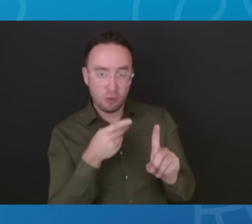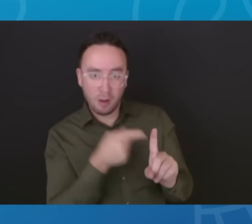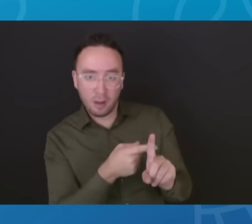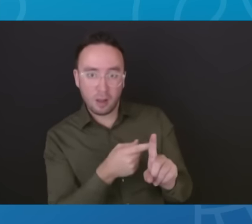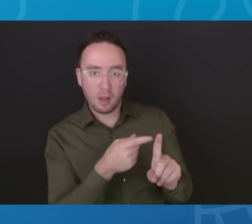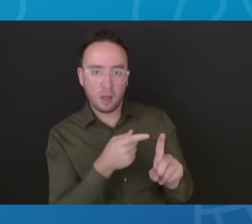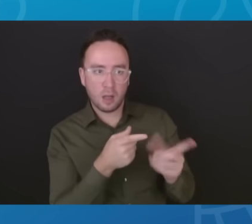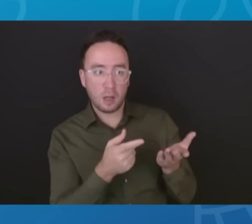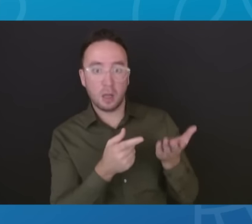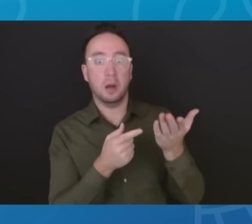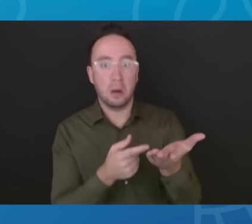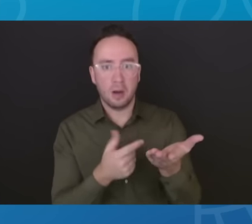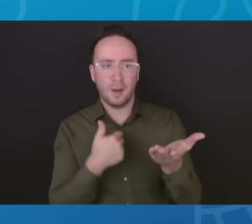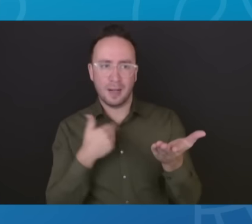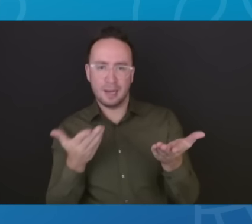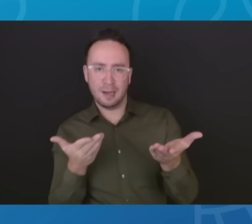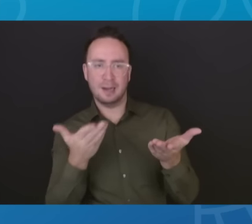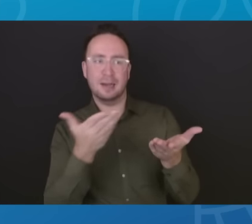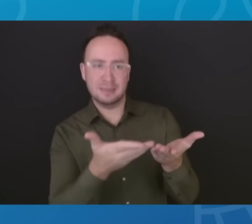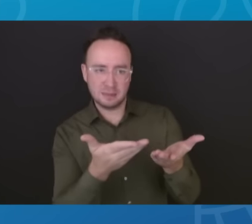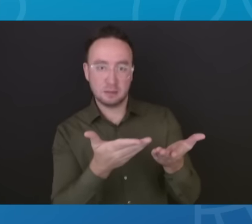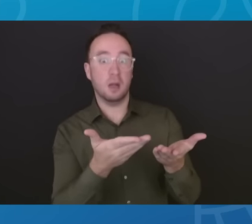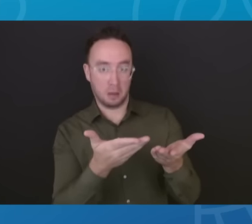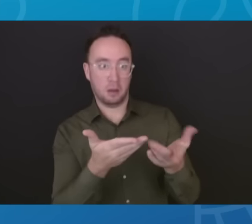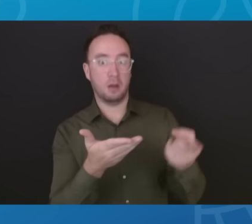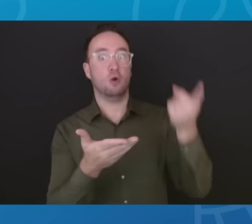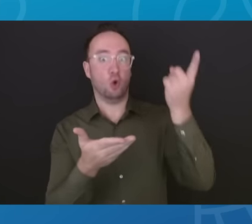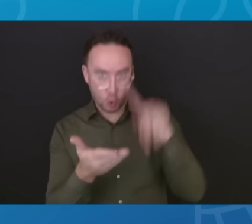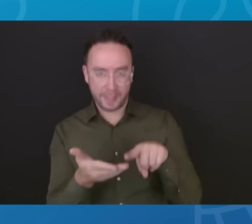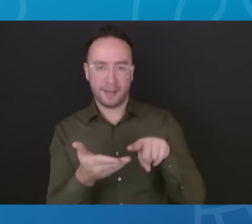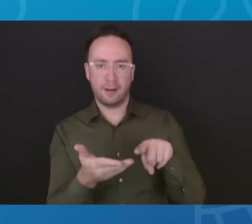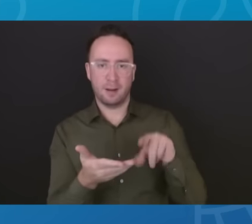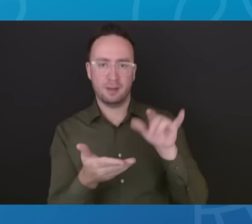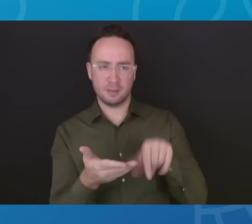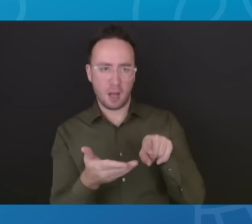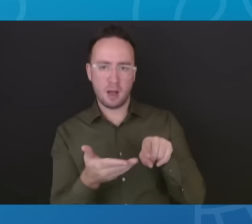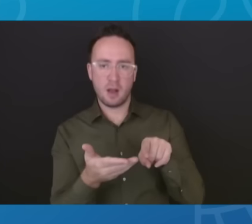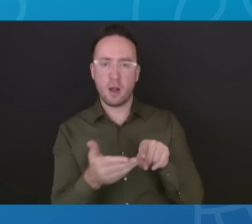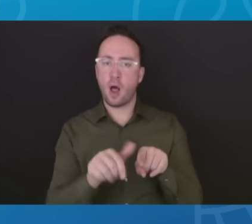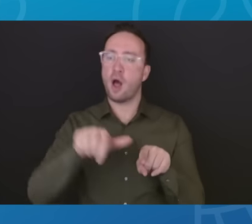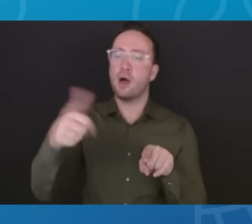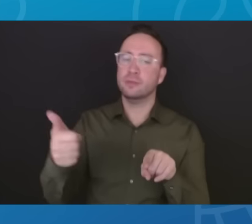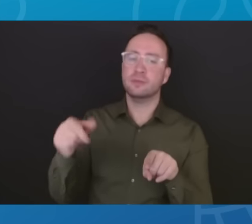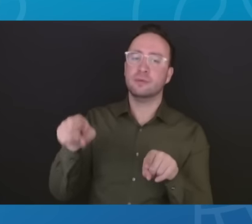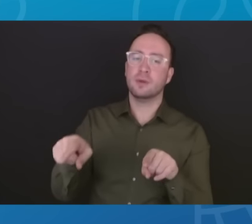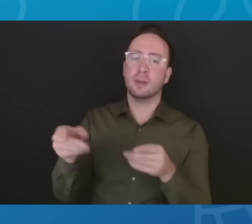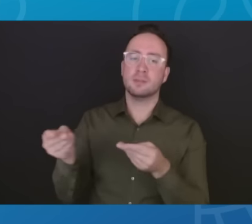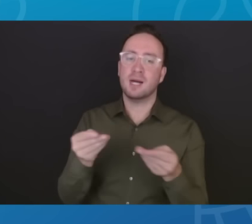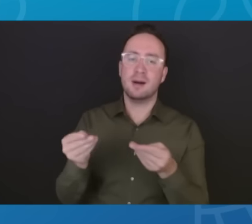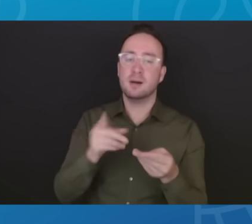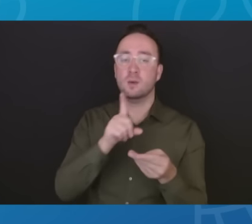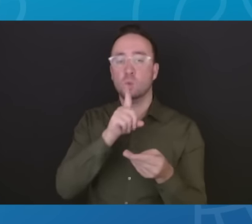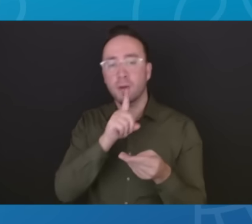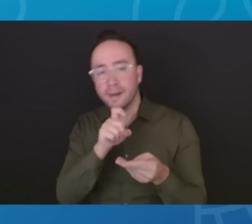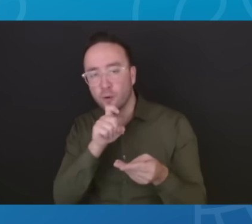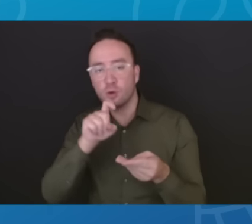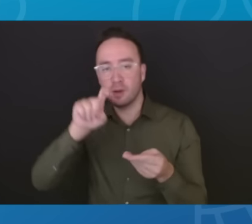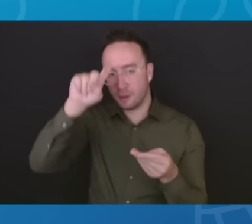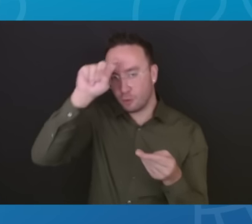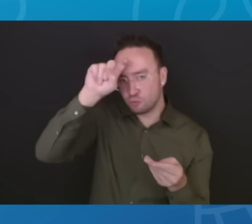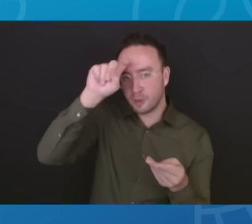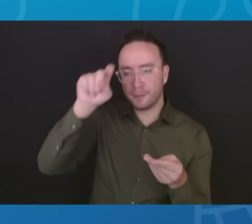get them to yes. And the other mediators, Qatar and Egypt, had been talking about what proposals they could put forward to Hamas